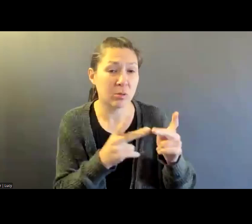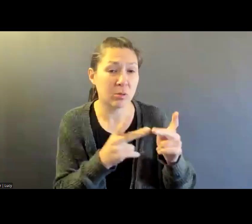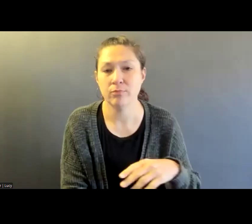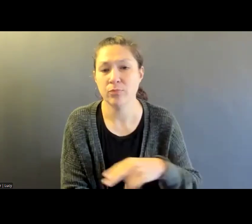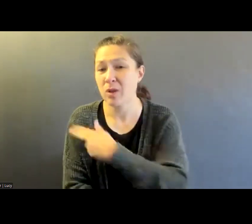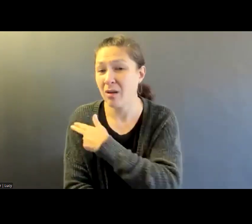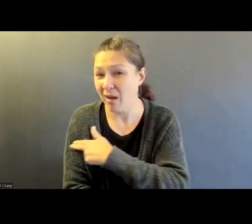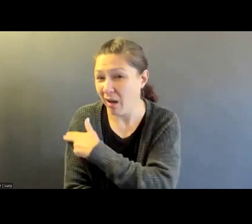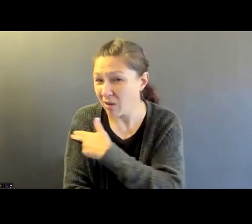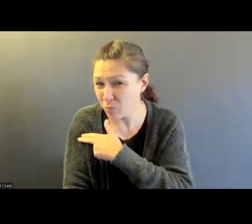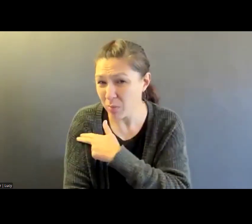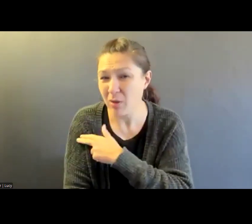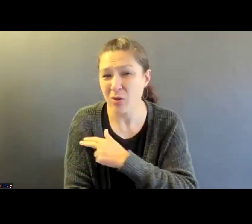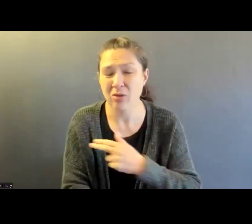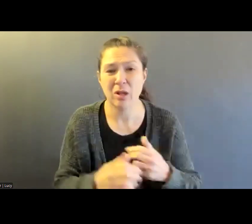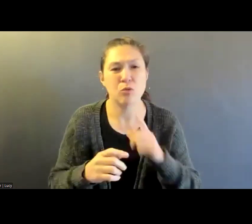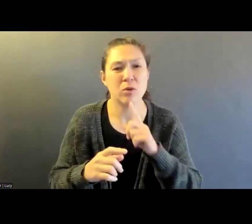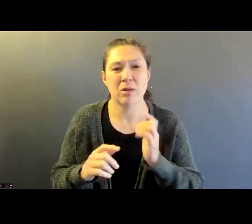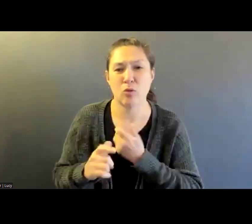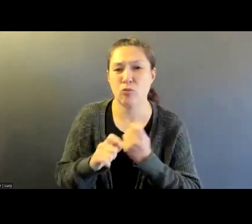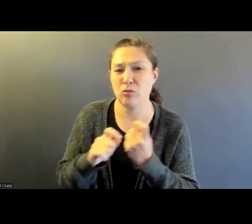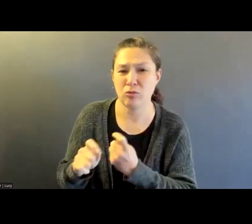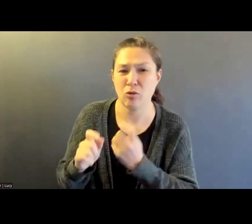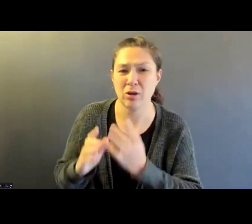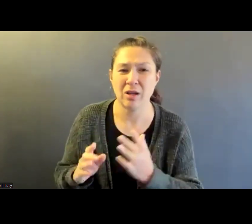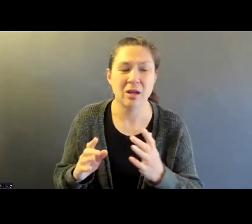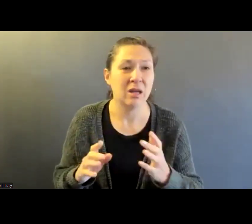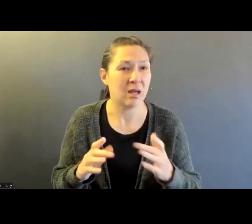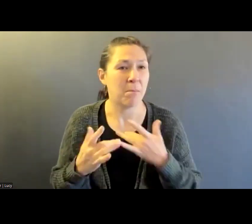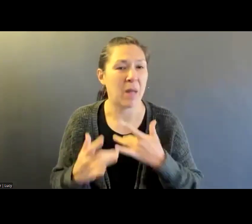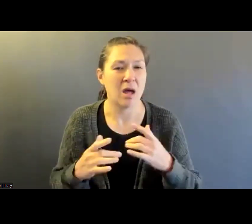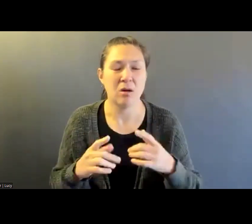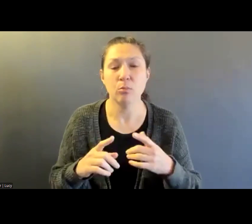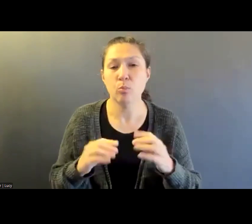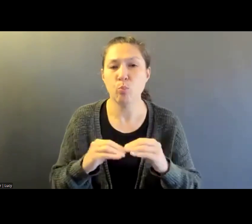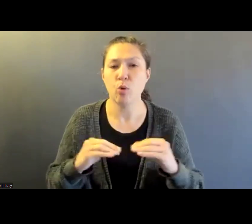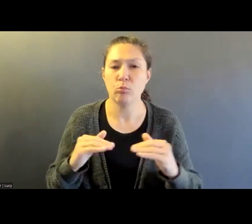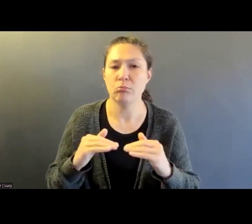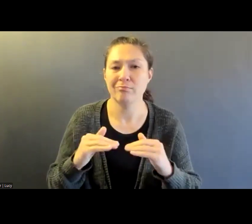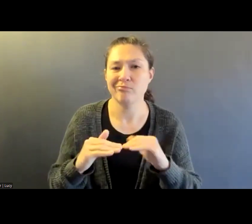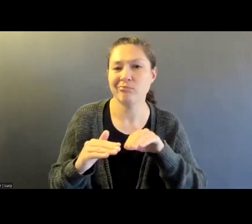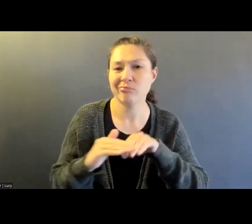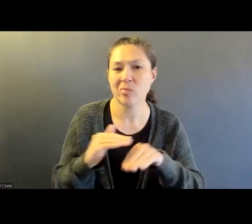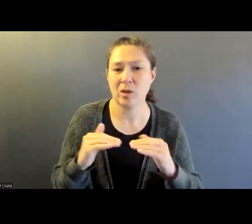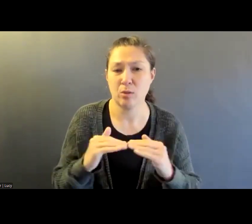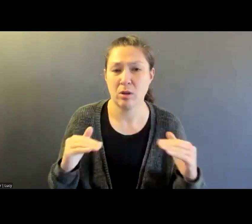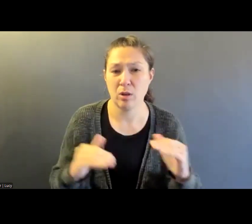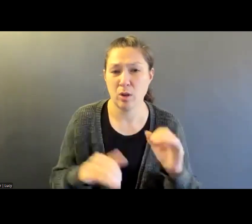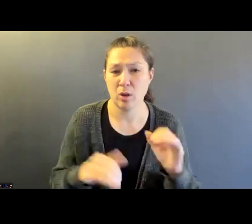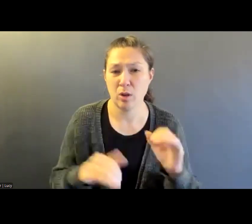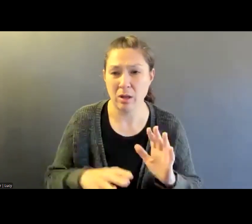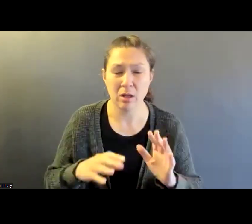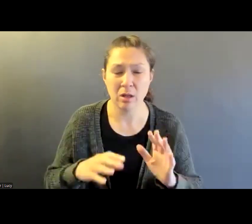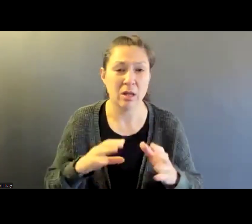Primarily, our donations are coming from entry-level employees. And the story we're making to those donors tends to focus around the story